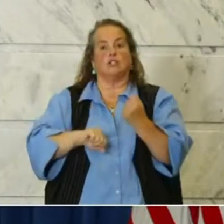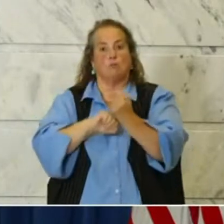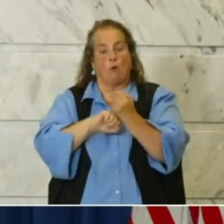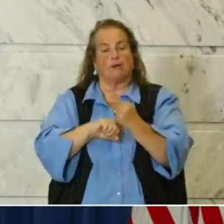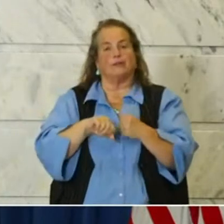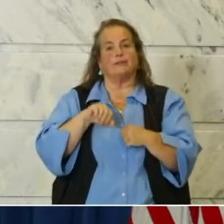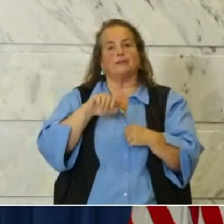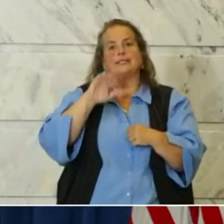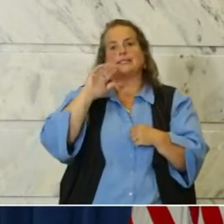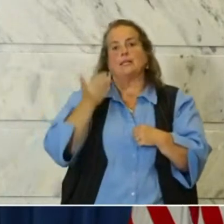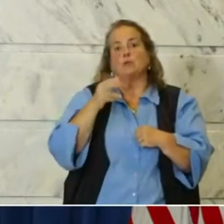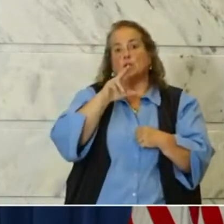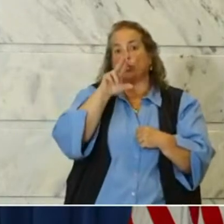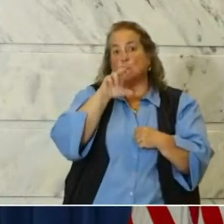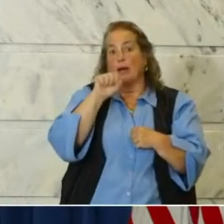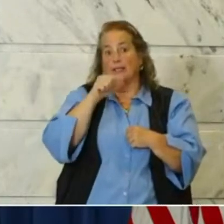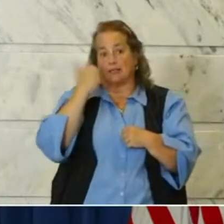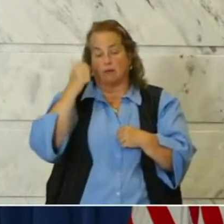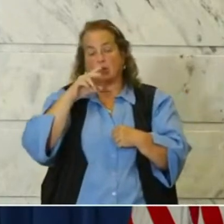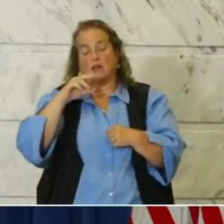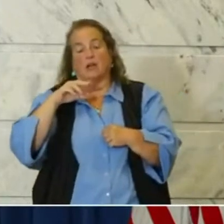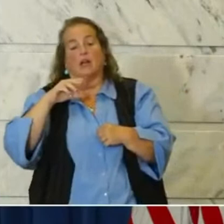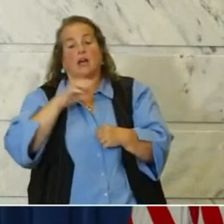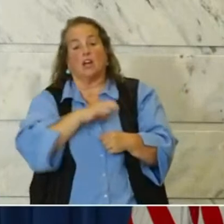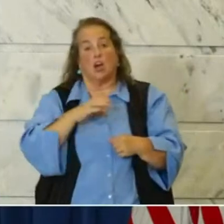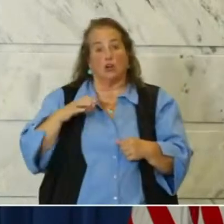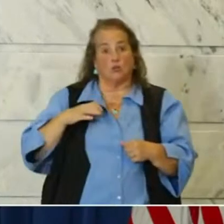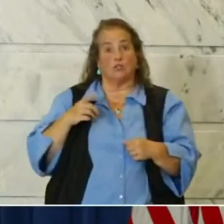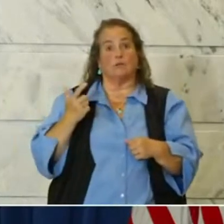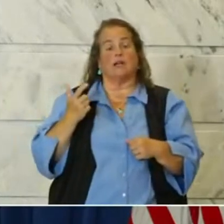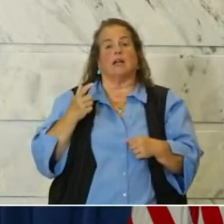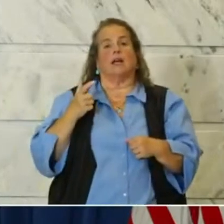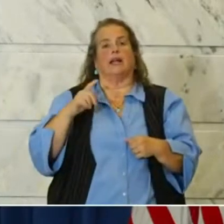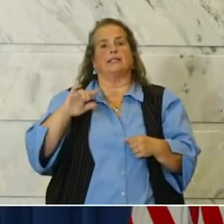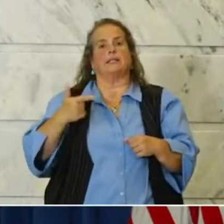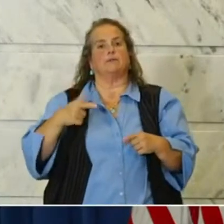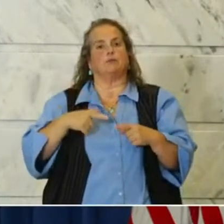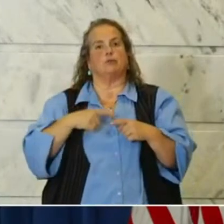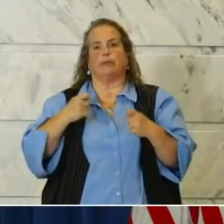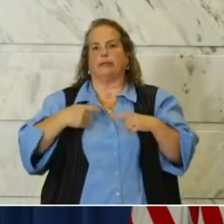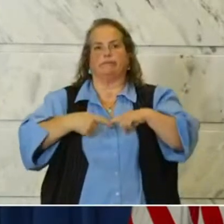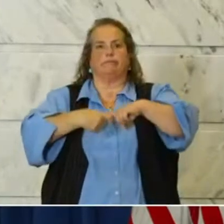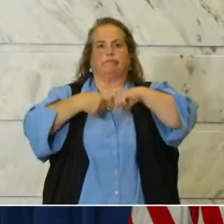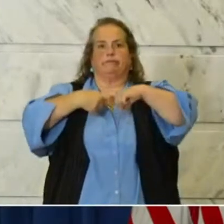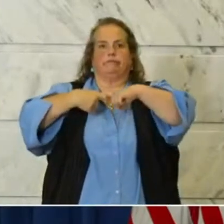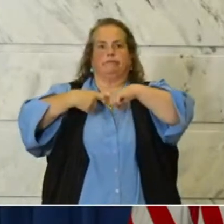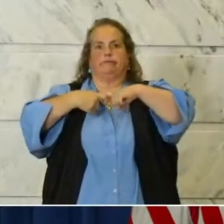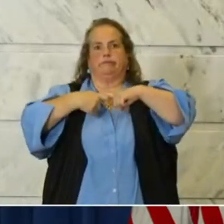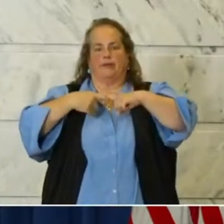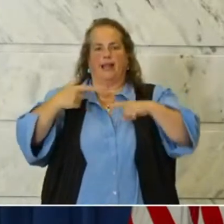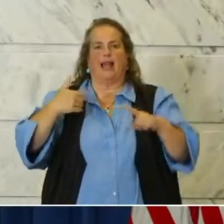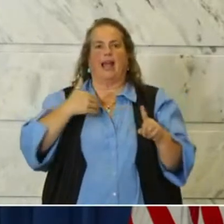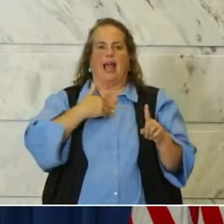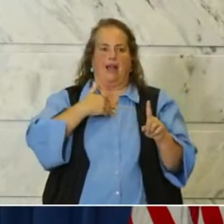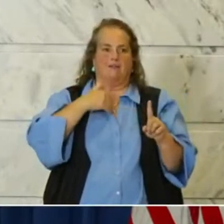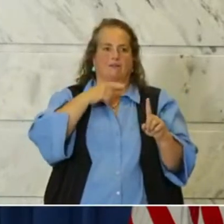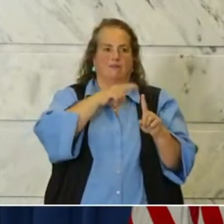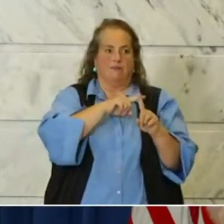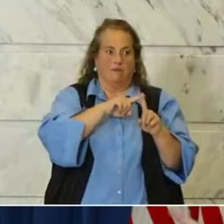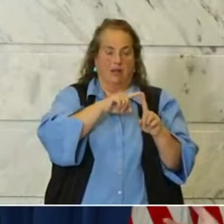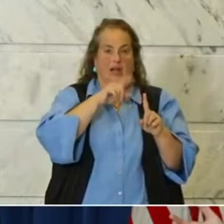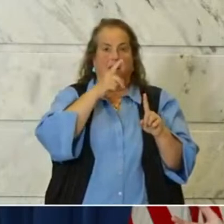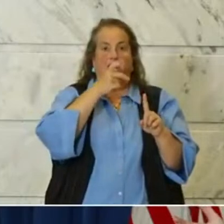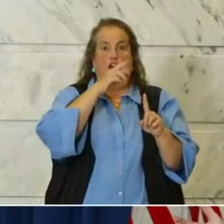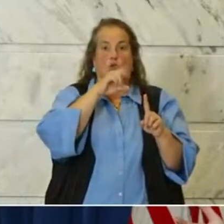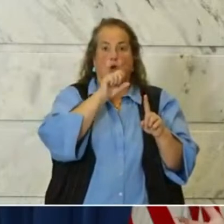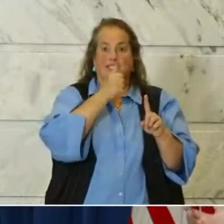the newest version, well, we hope a new version of a CARES Act. You have the HEROES Act, which House Democrats passed, and then you